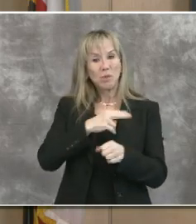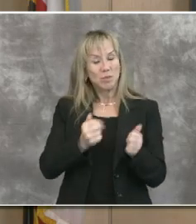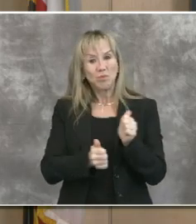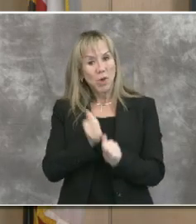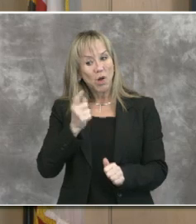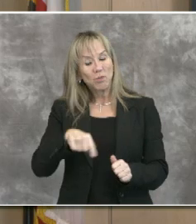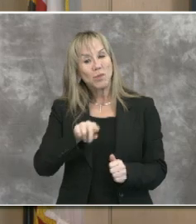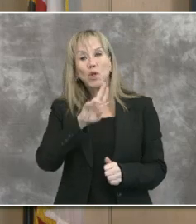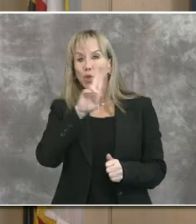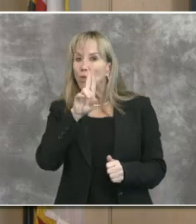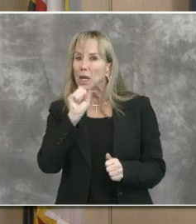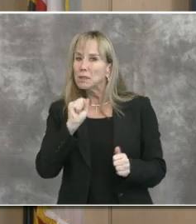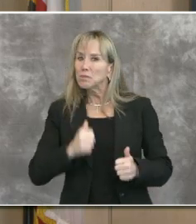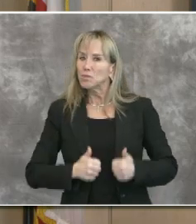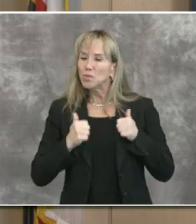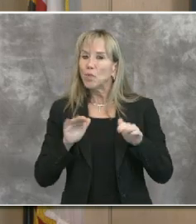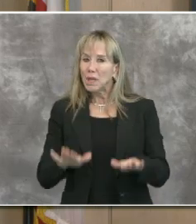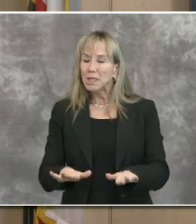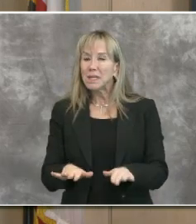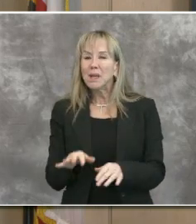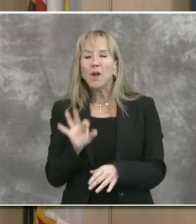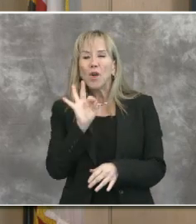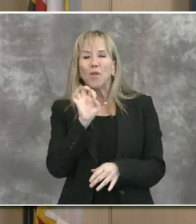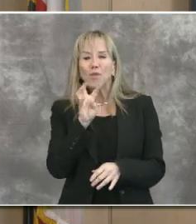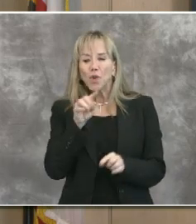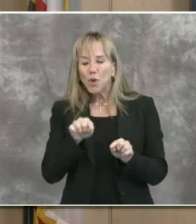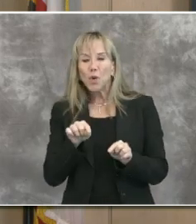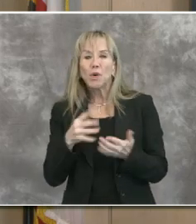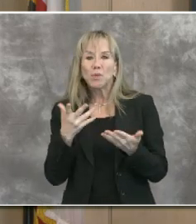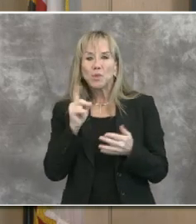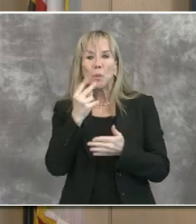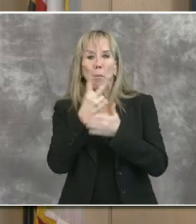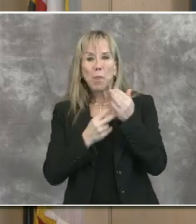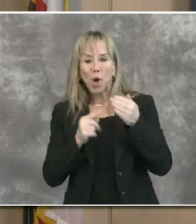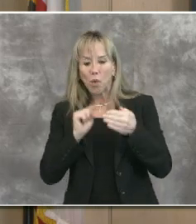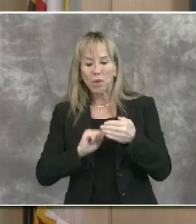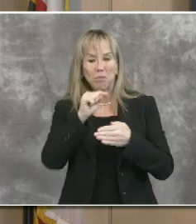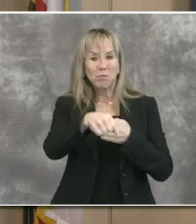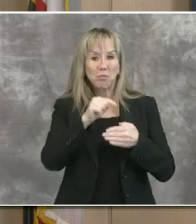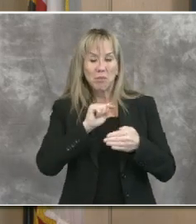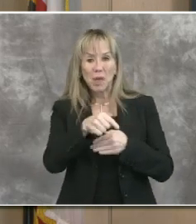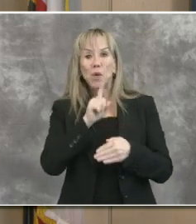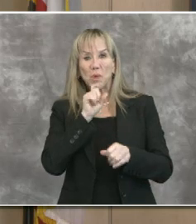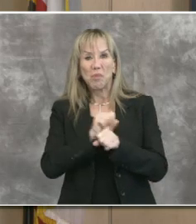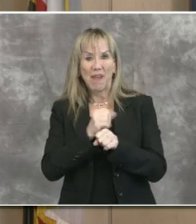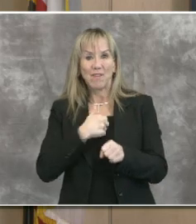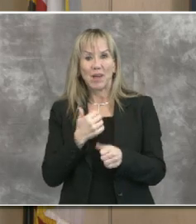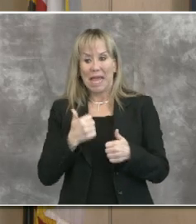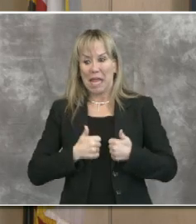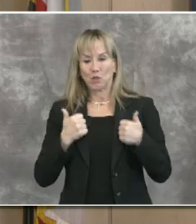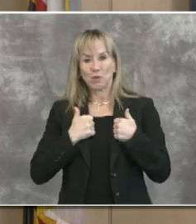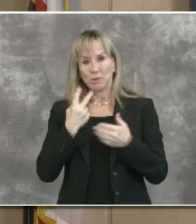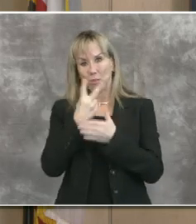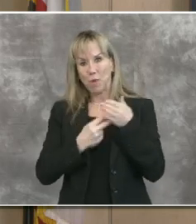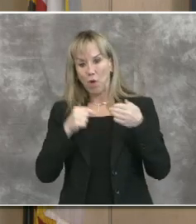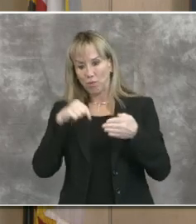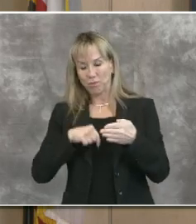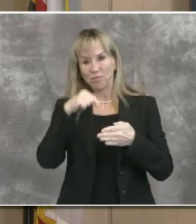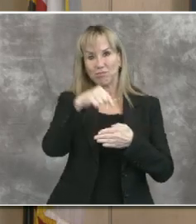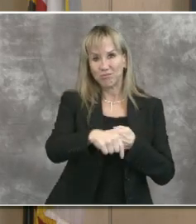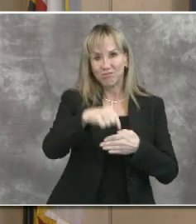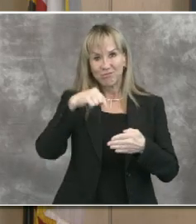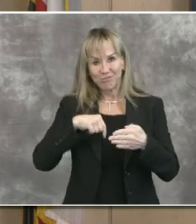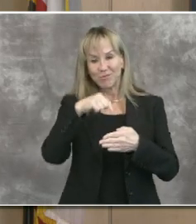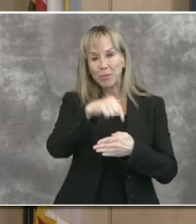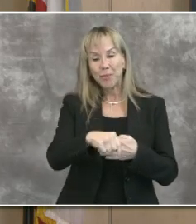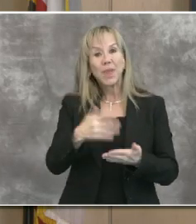them are individuals who spend time on both sides of the border, have addresses on both sides of the border. There are individuals